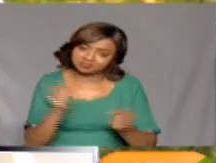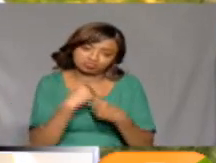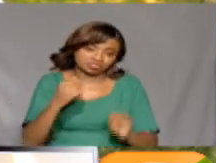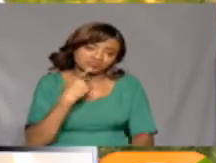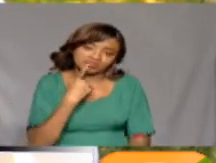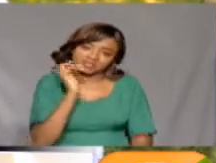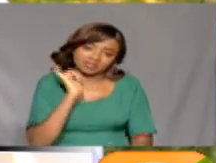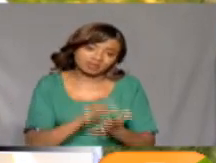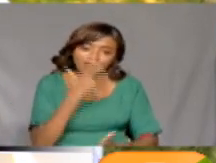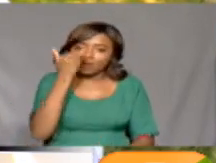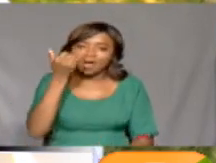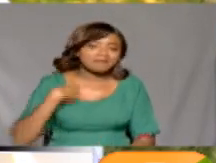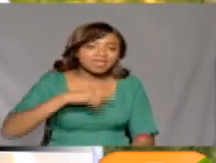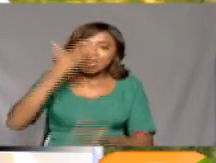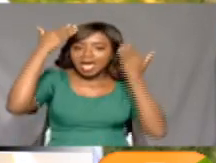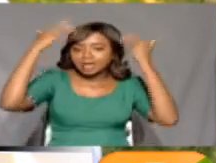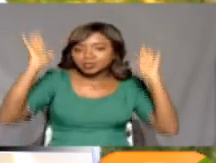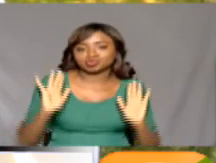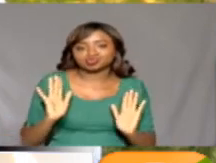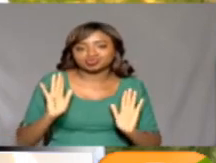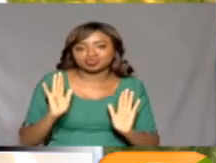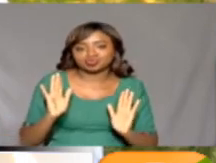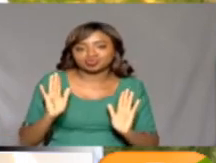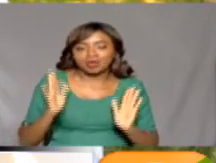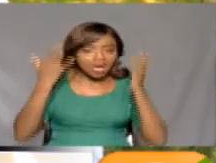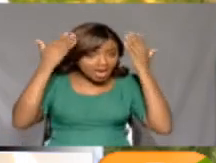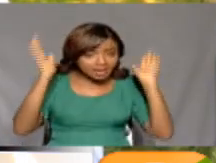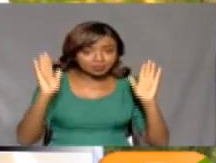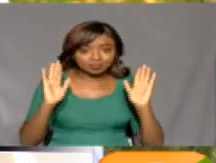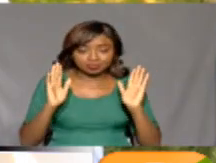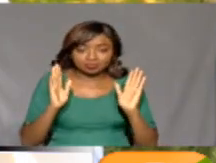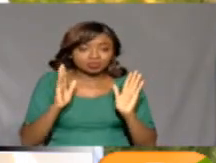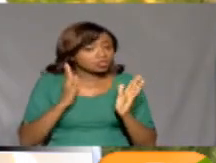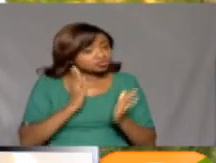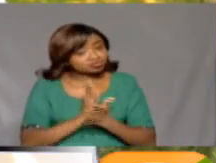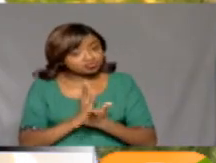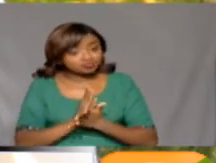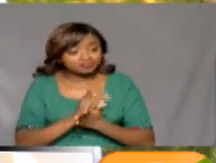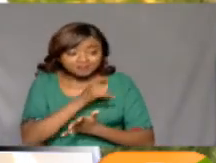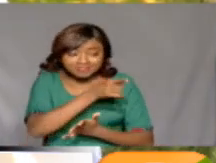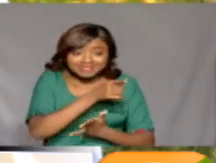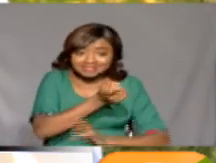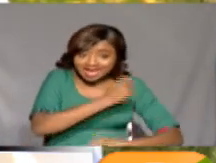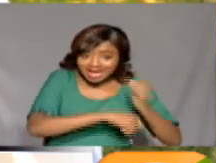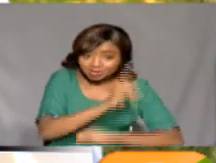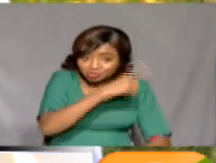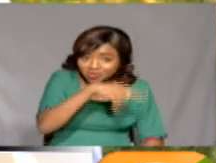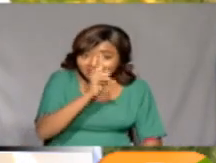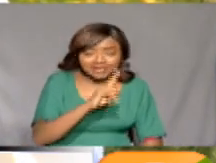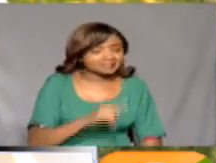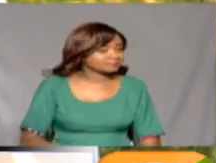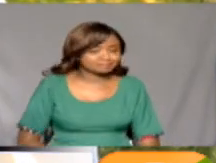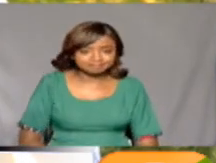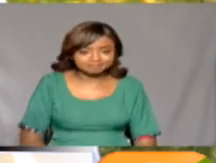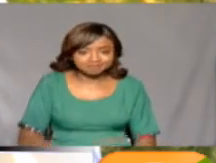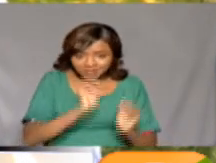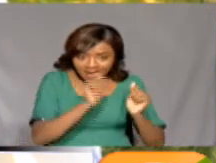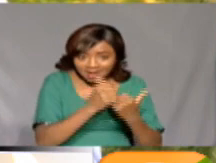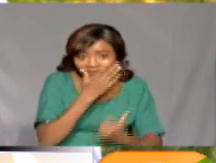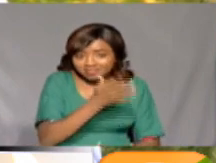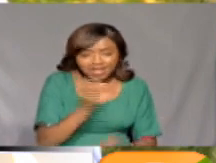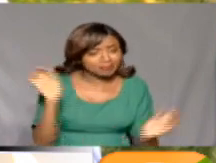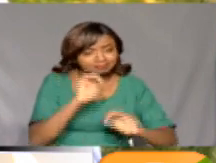the manner that it did. It was not right. It should not have happened. But that's part of our